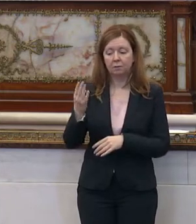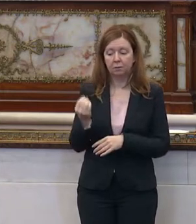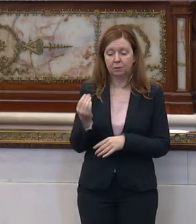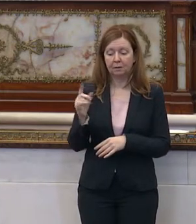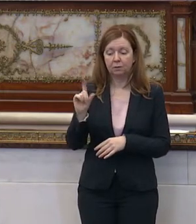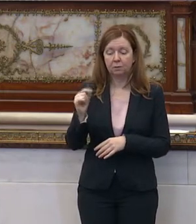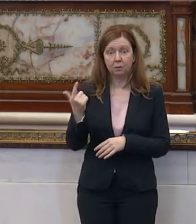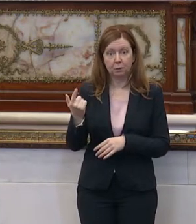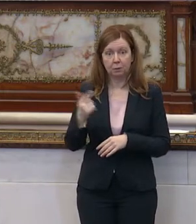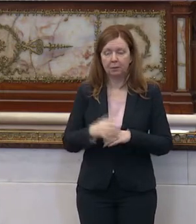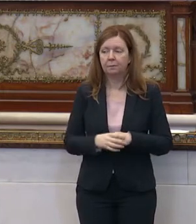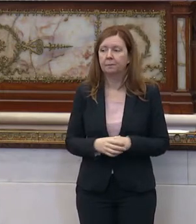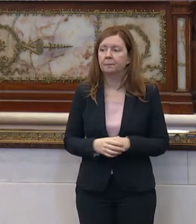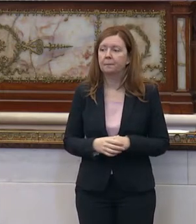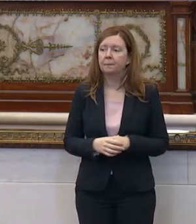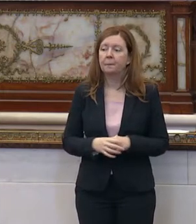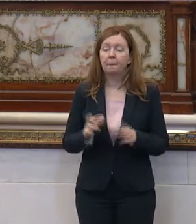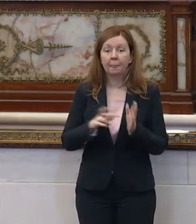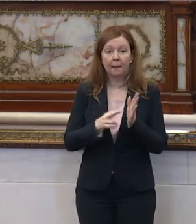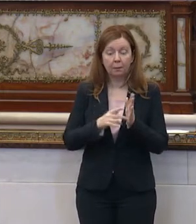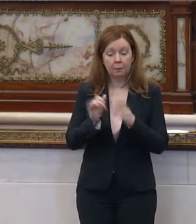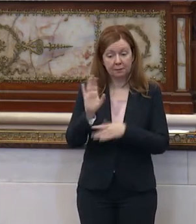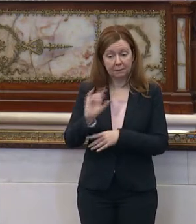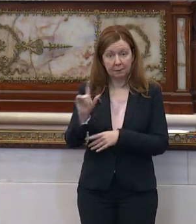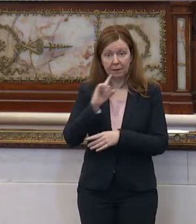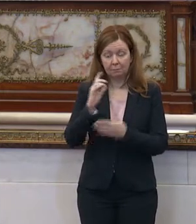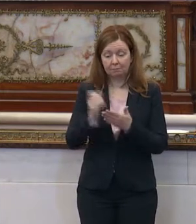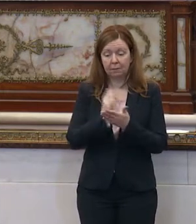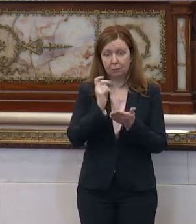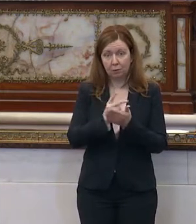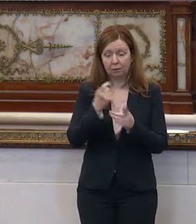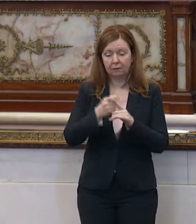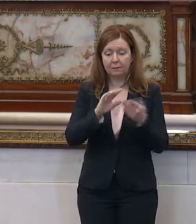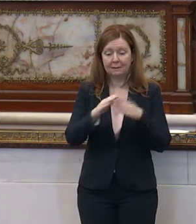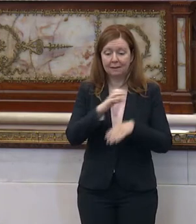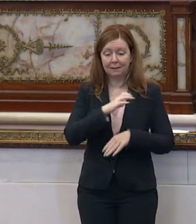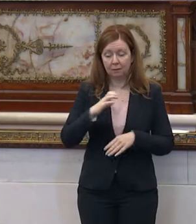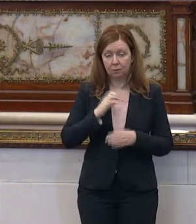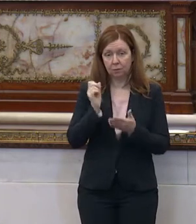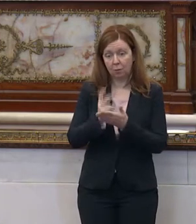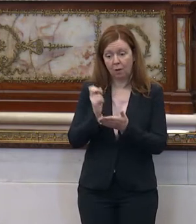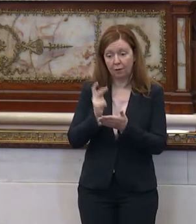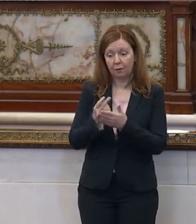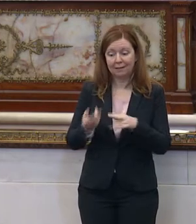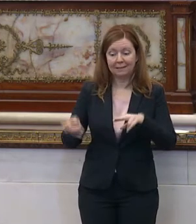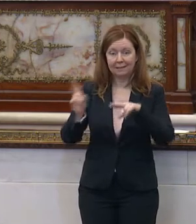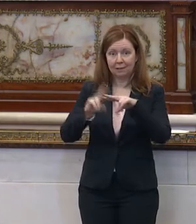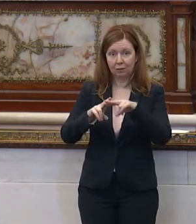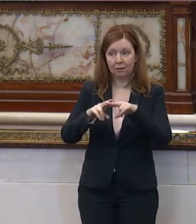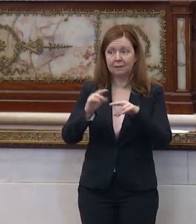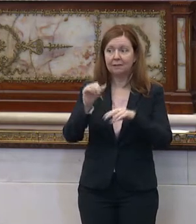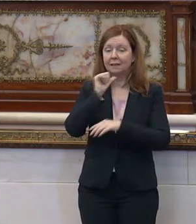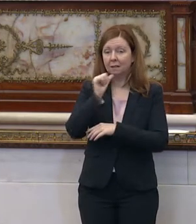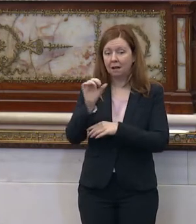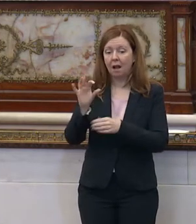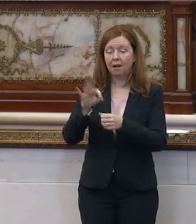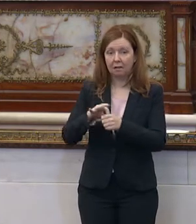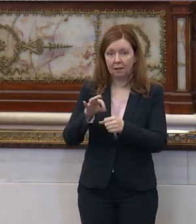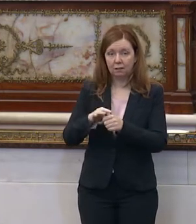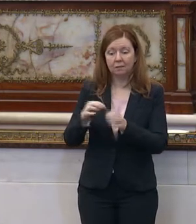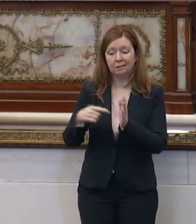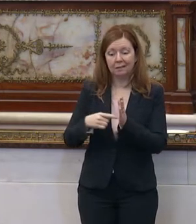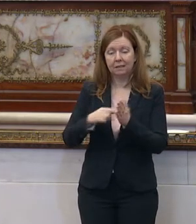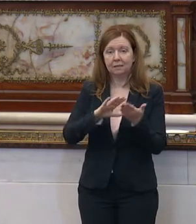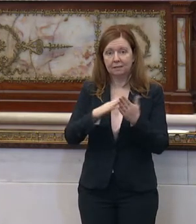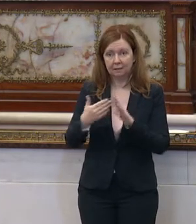October 14th, 2021. The purpose of this bill is to obtain approval from City Council to authorize an increase in the non-electoral indebtedness